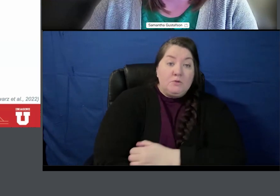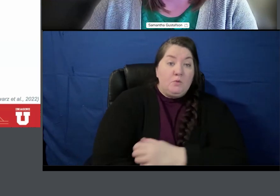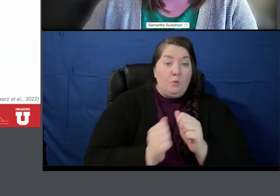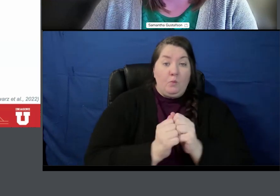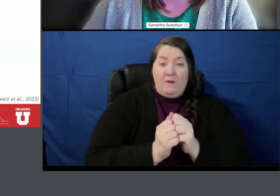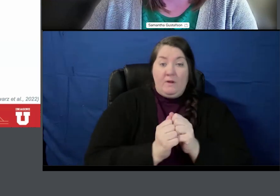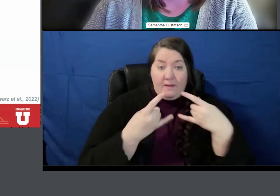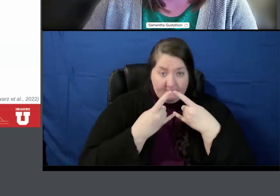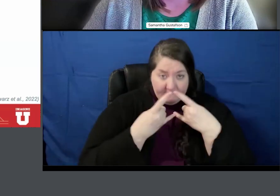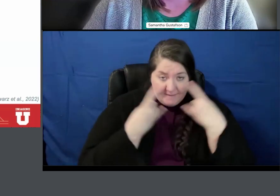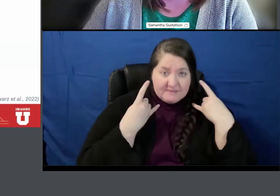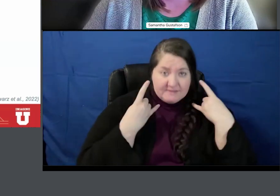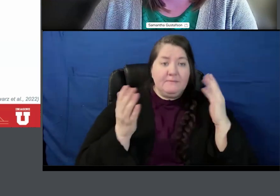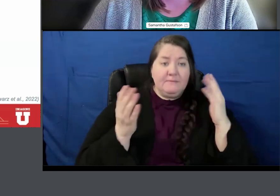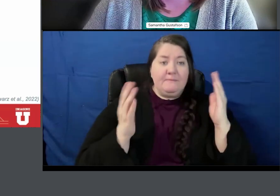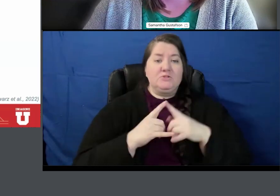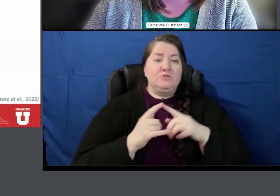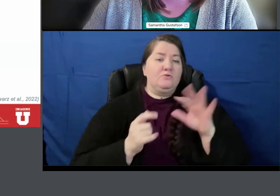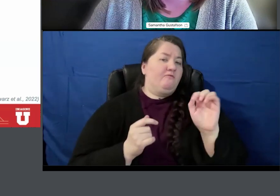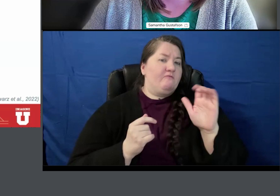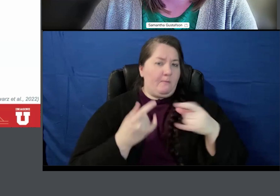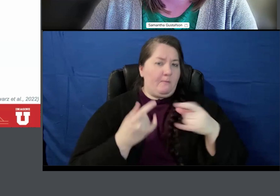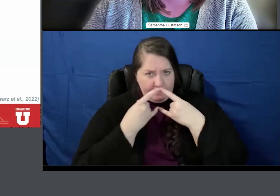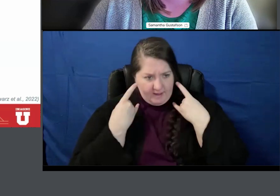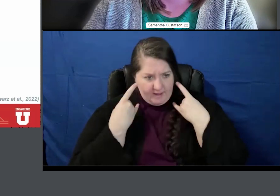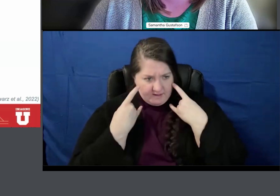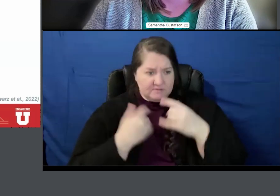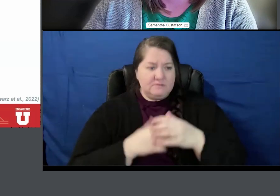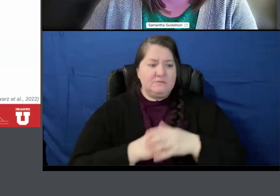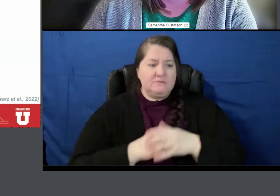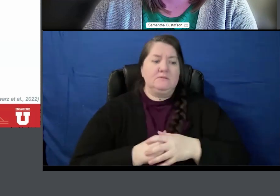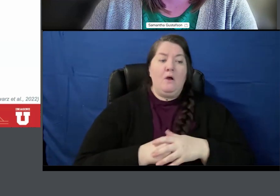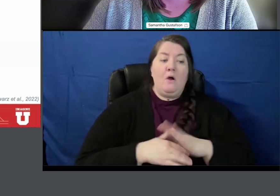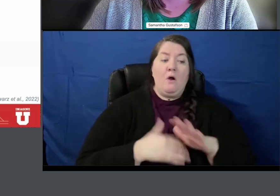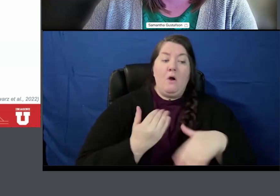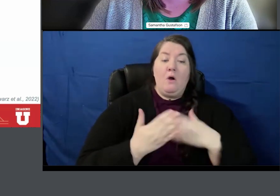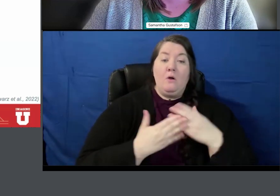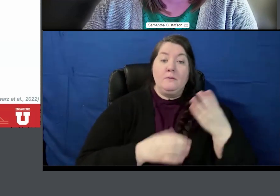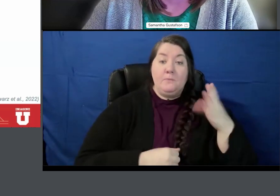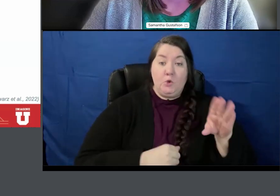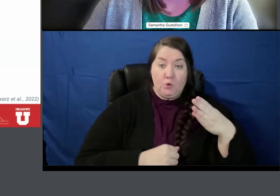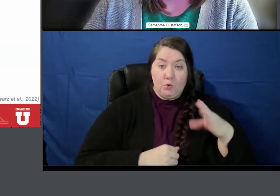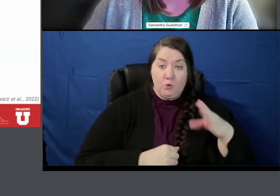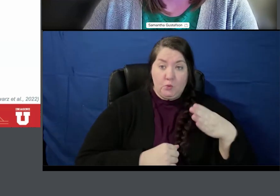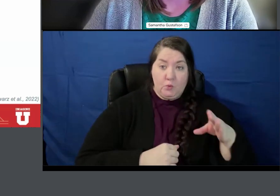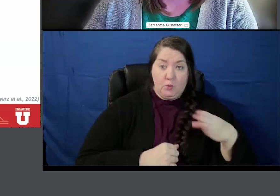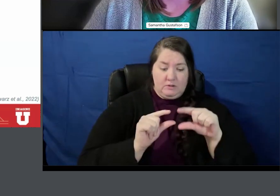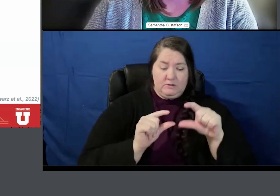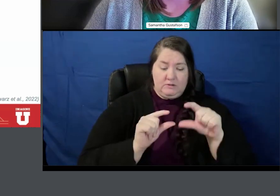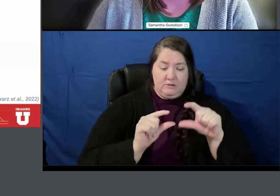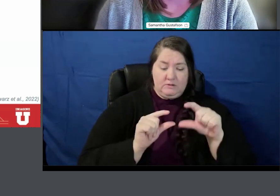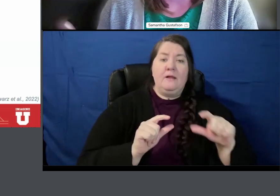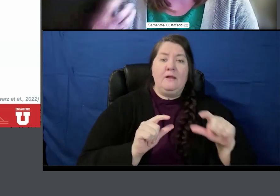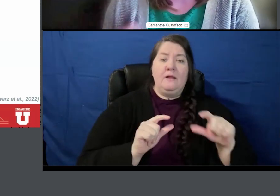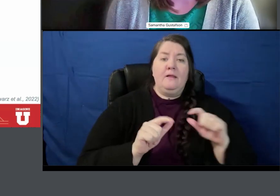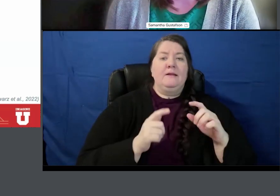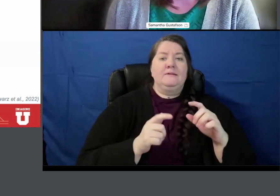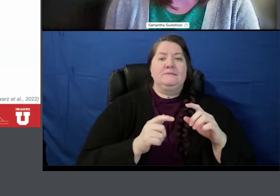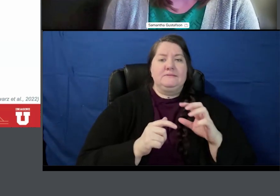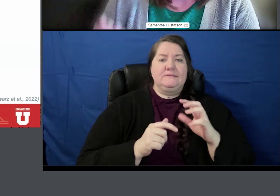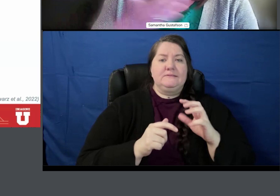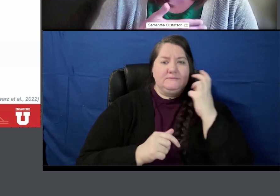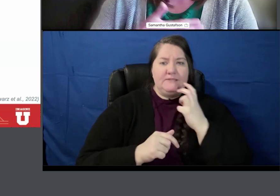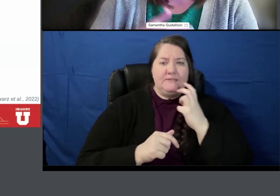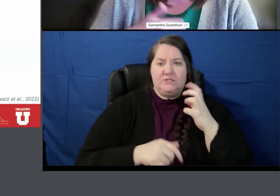mask versus a fabric face mask contrasted here. So all of the blue that you see here, that is speech energy that is